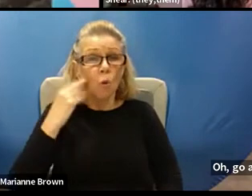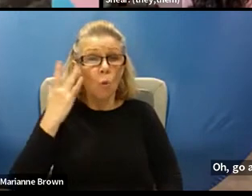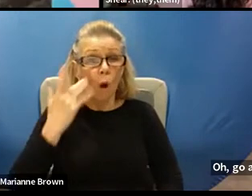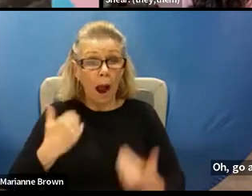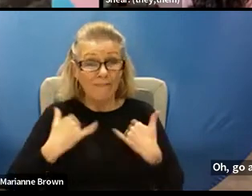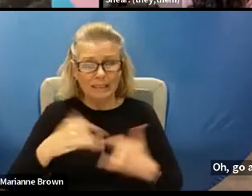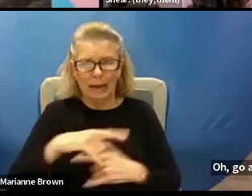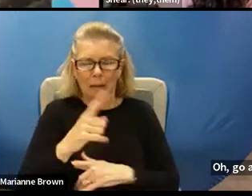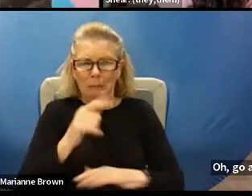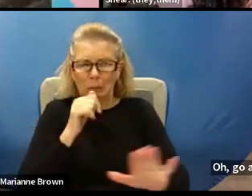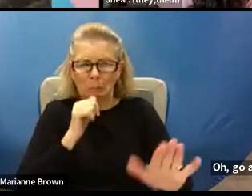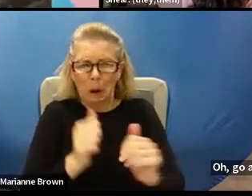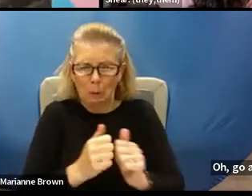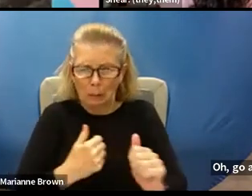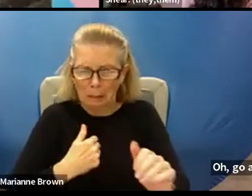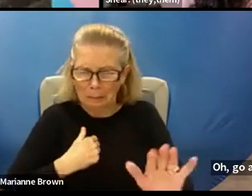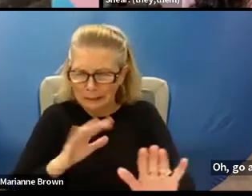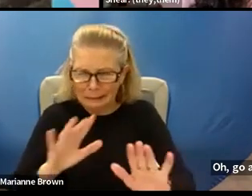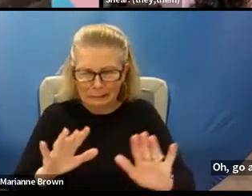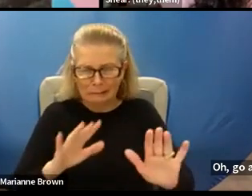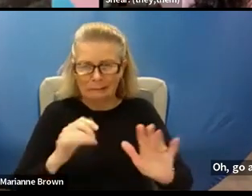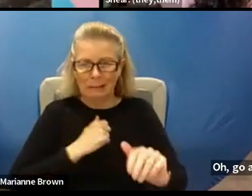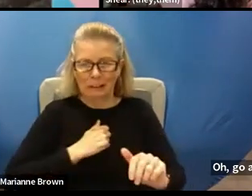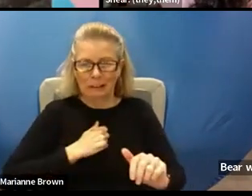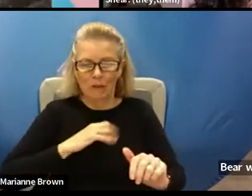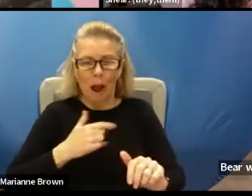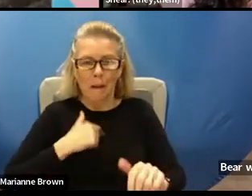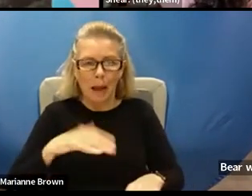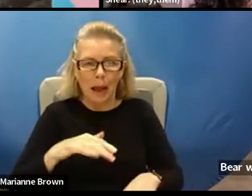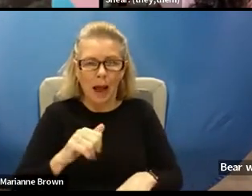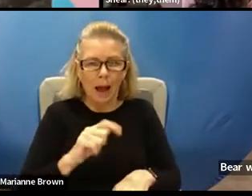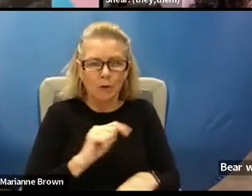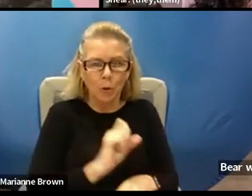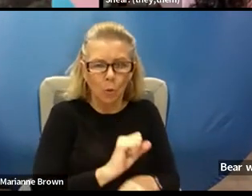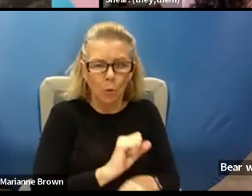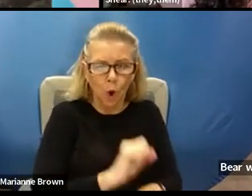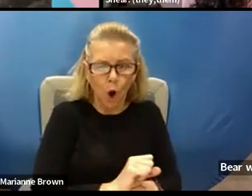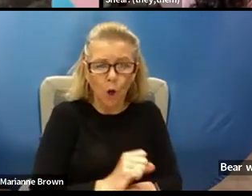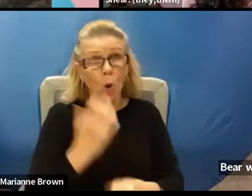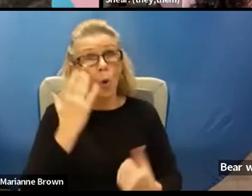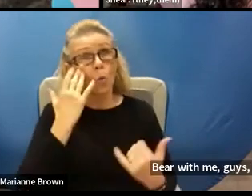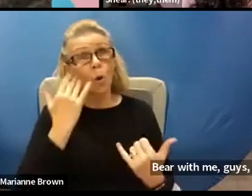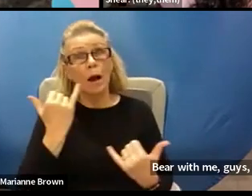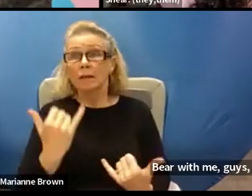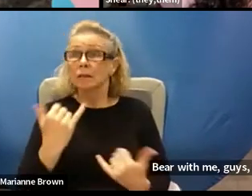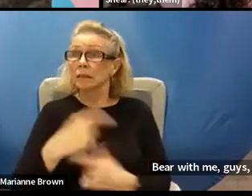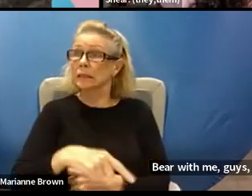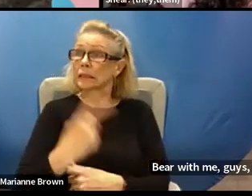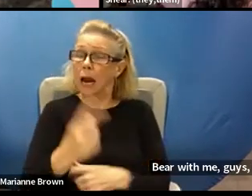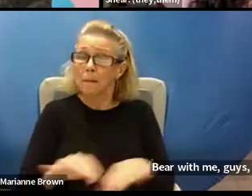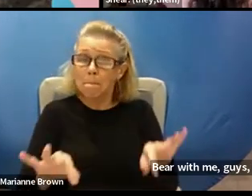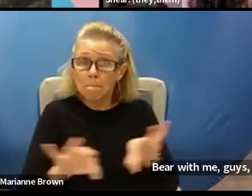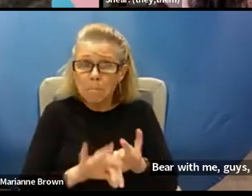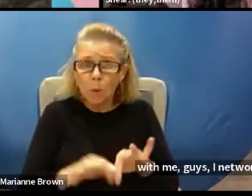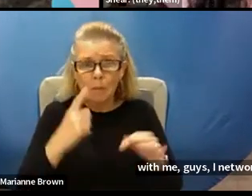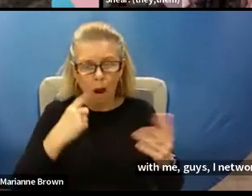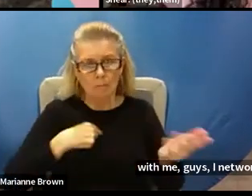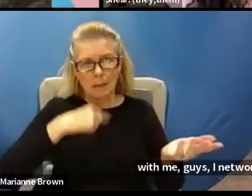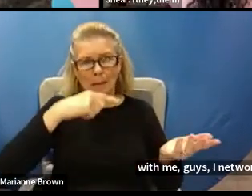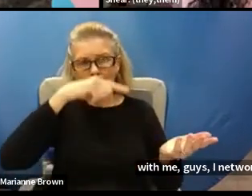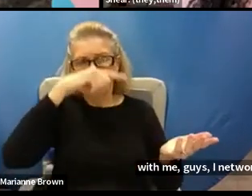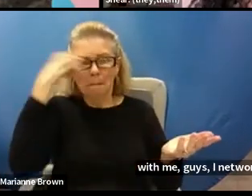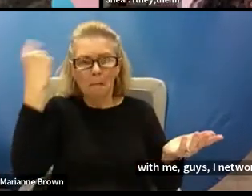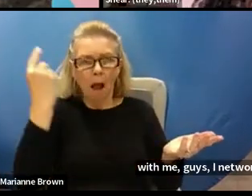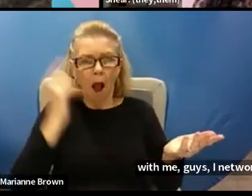Bear with me, guys, I'm at work. Why this day is important? This day is important. As a Black trans woman,